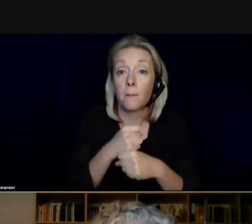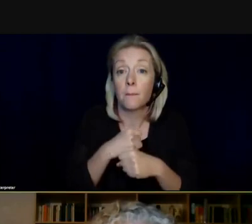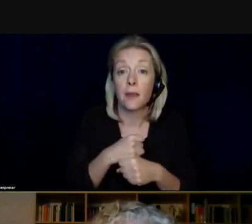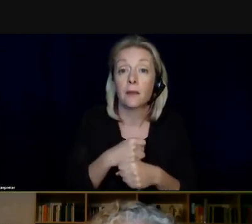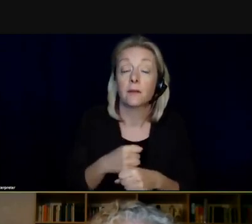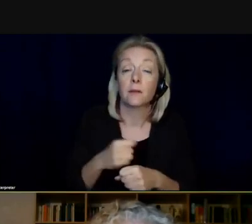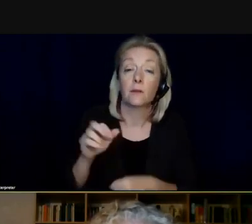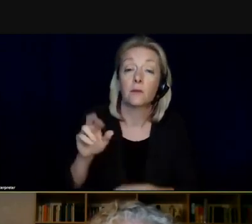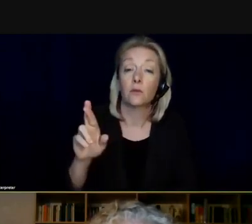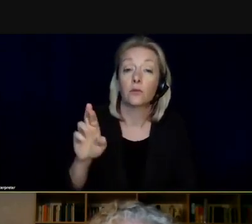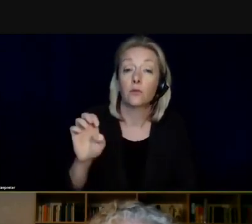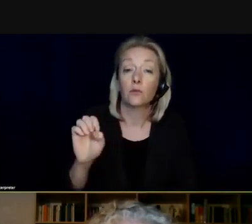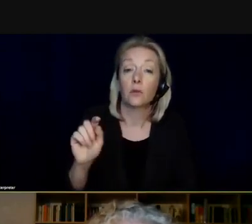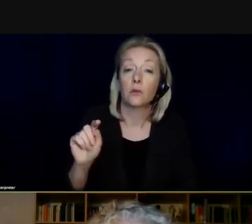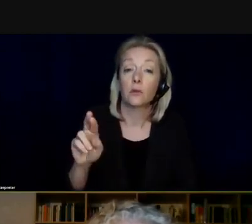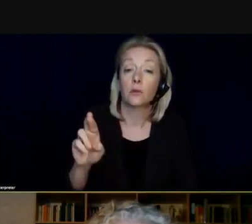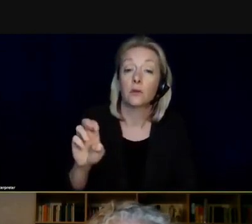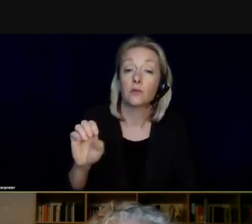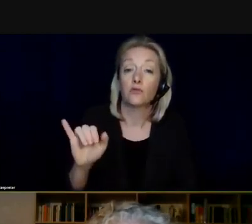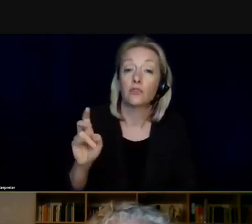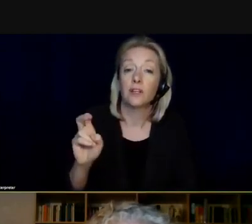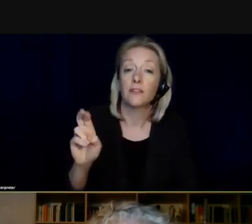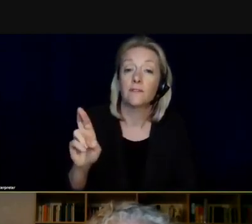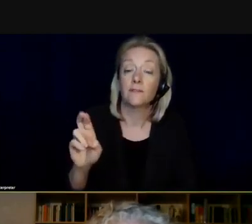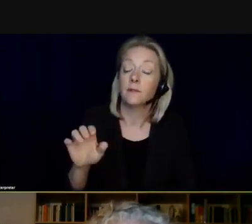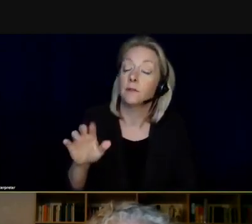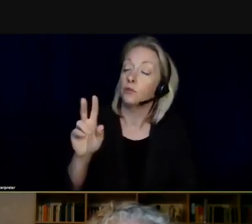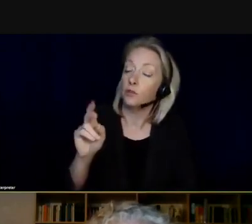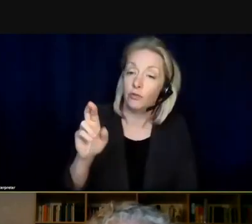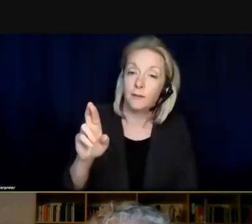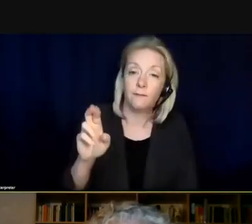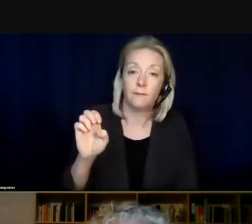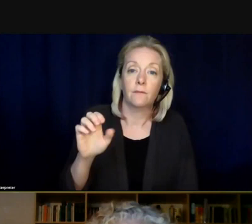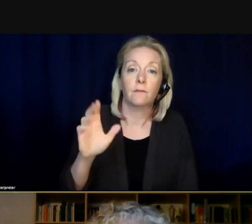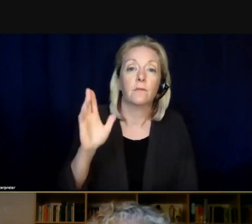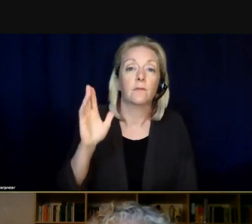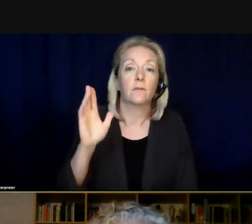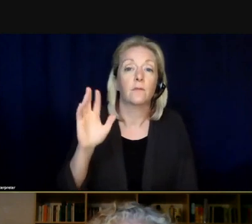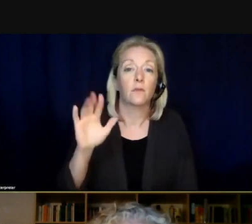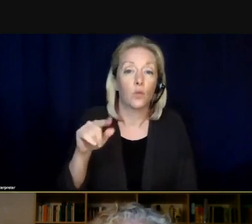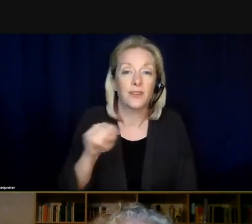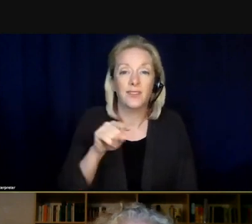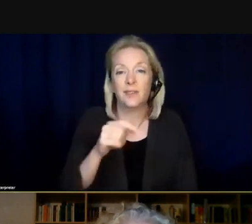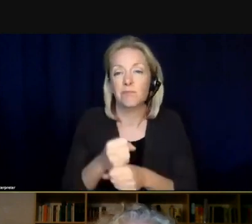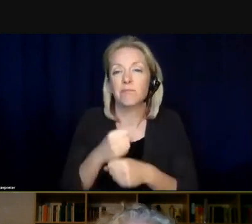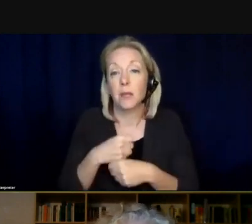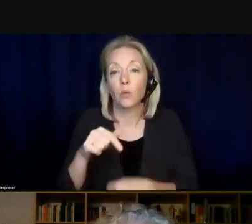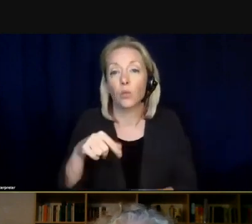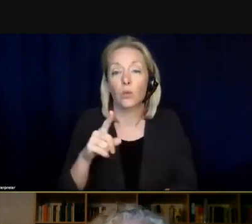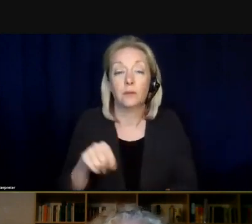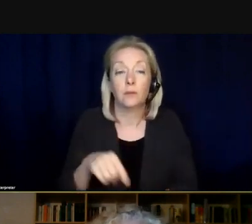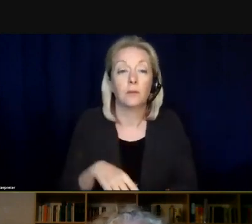a quiz, what you want to do here is create a quiz. Now you have